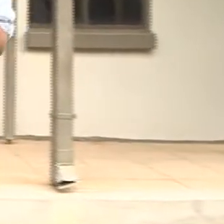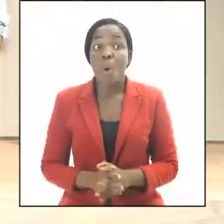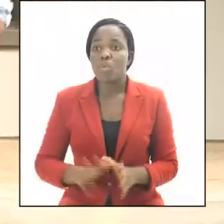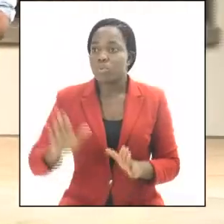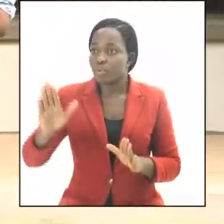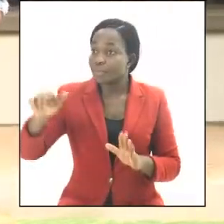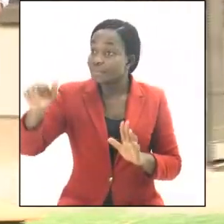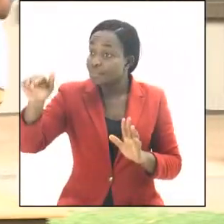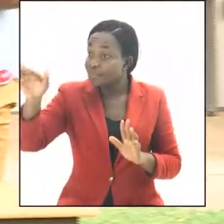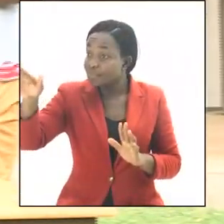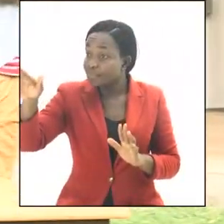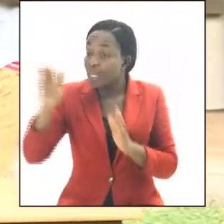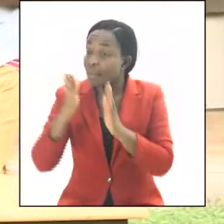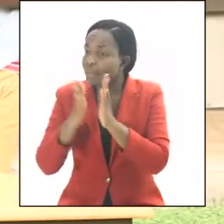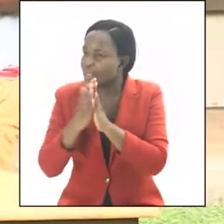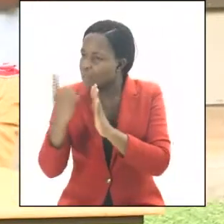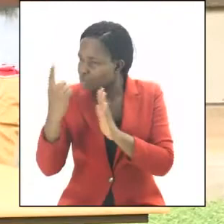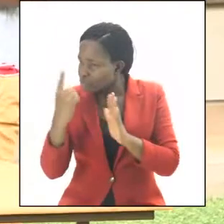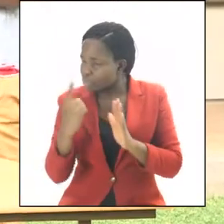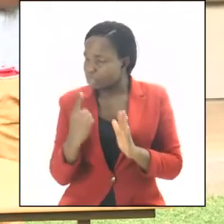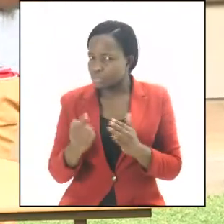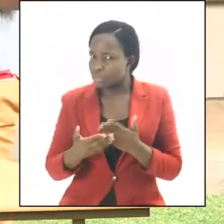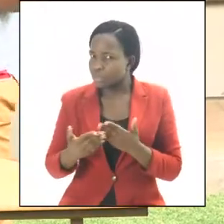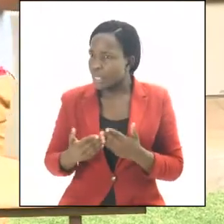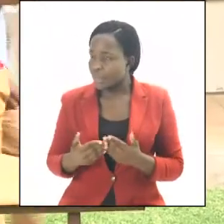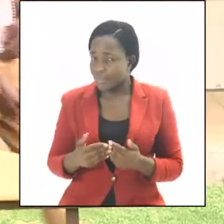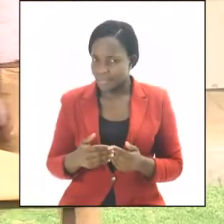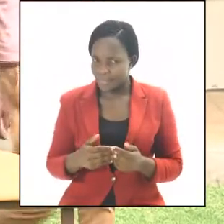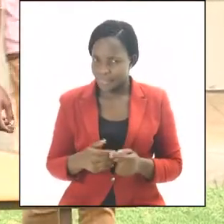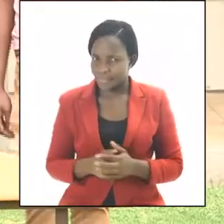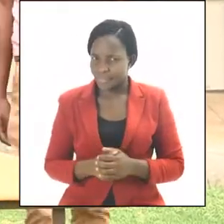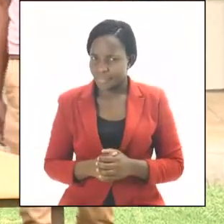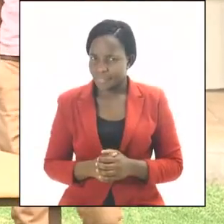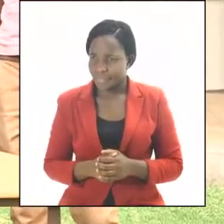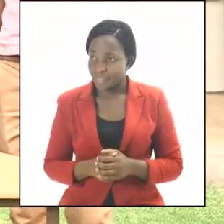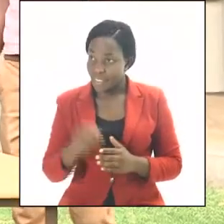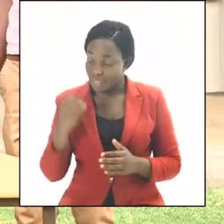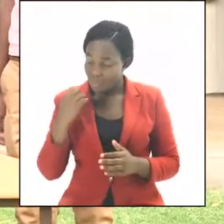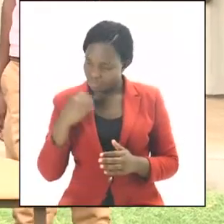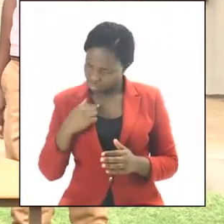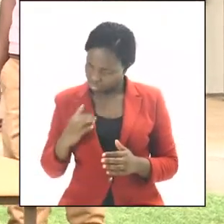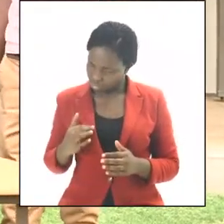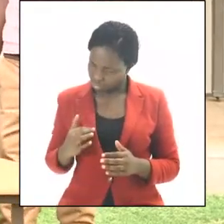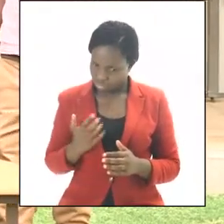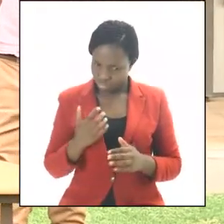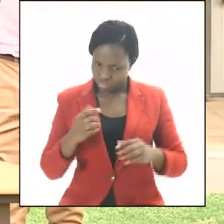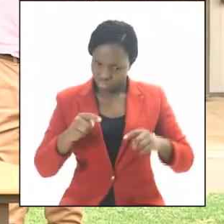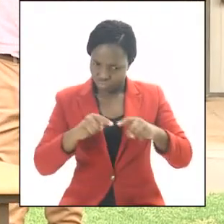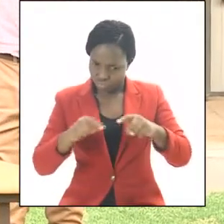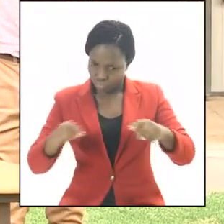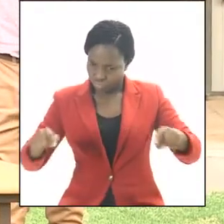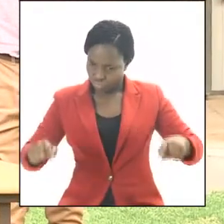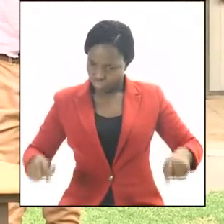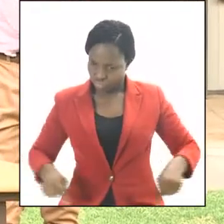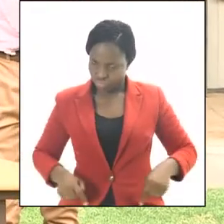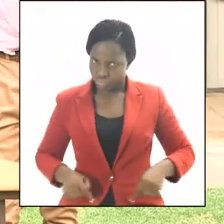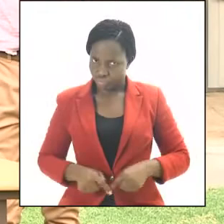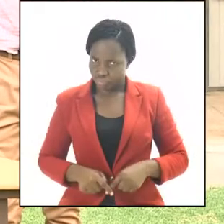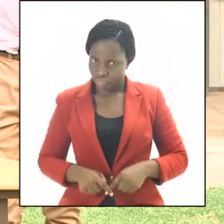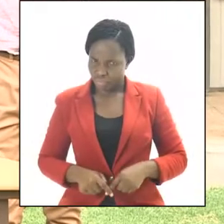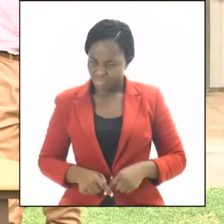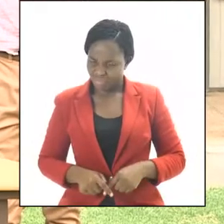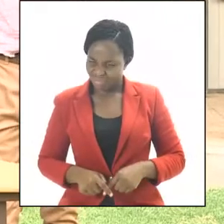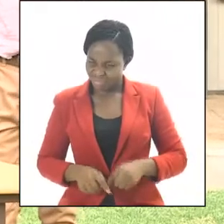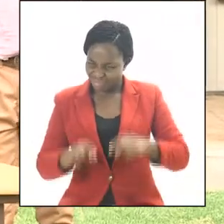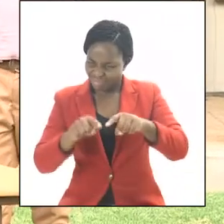Hi there. Could you please assist me with something? We want to know, this desk here, what